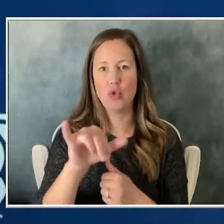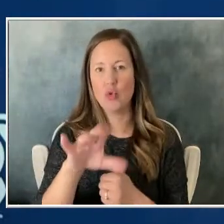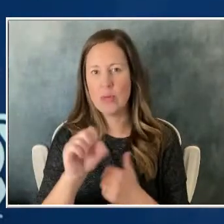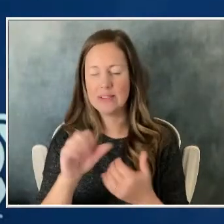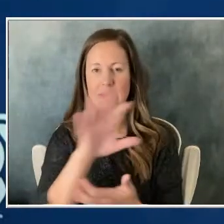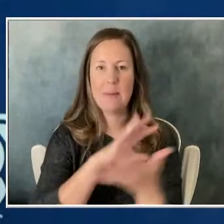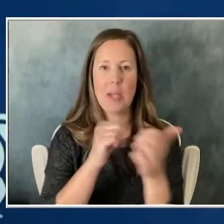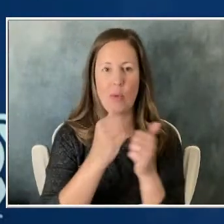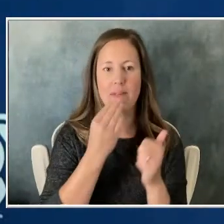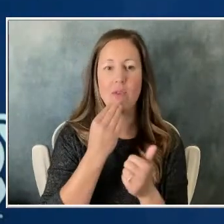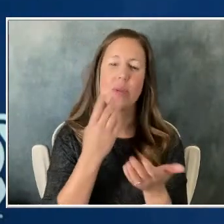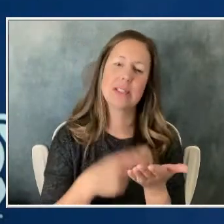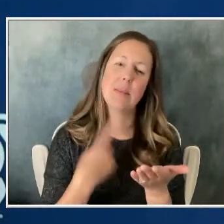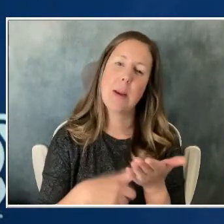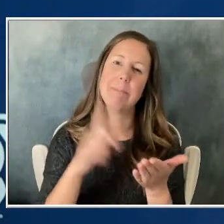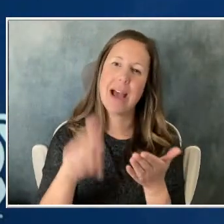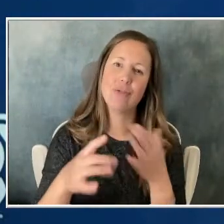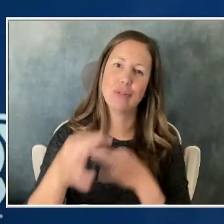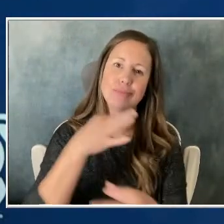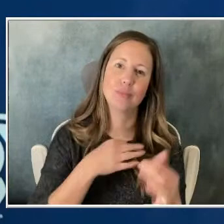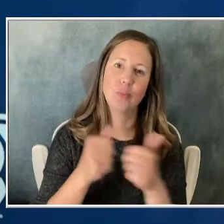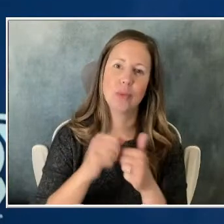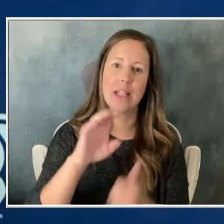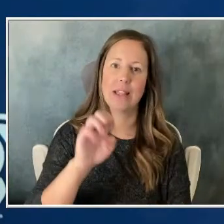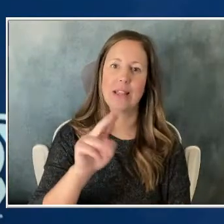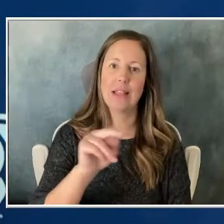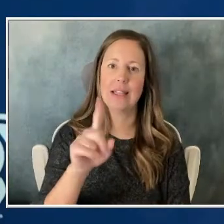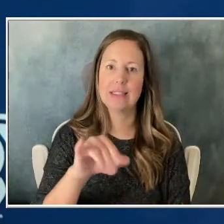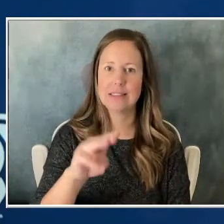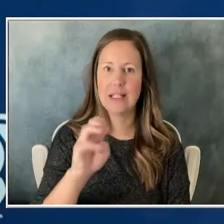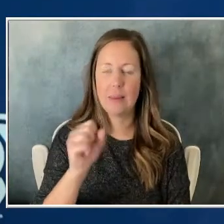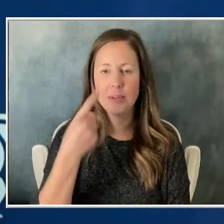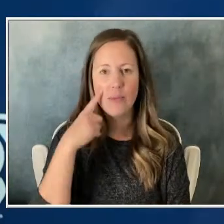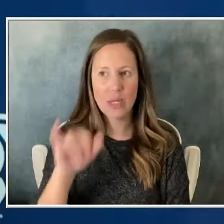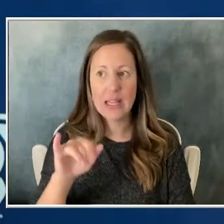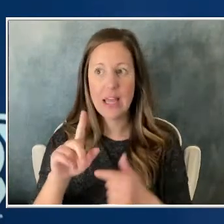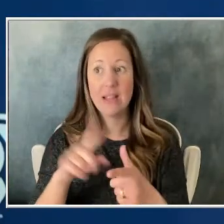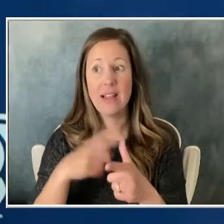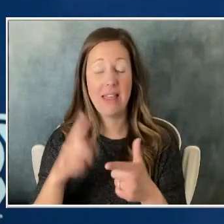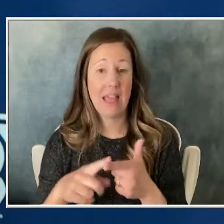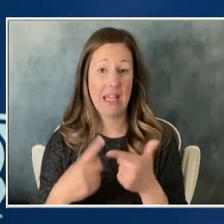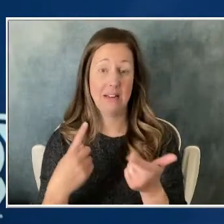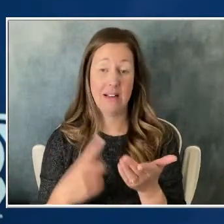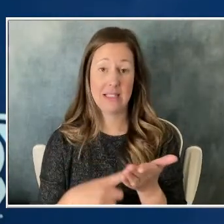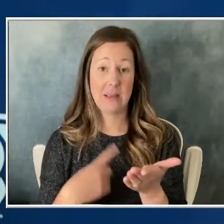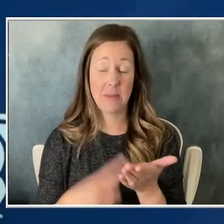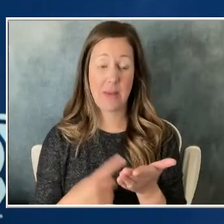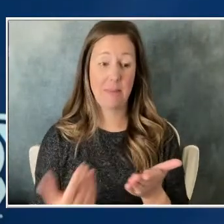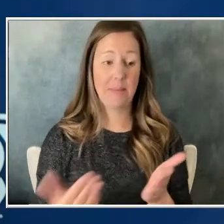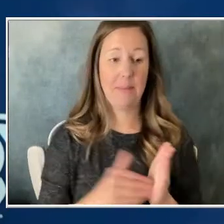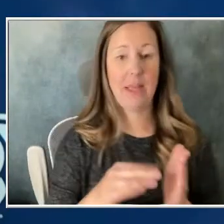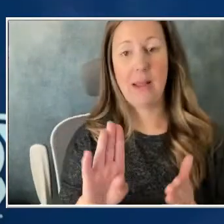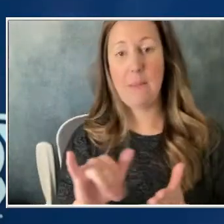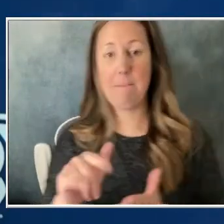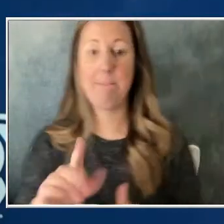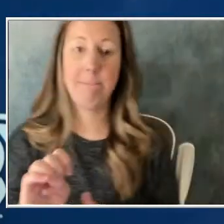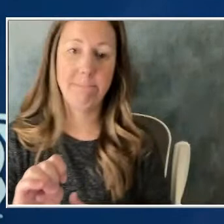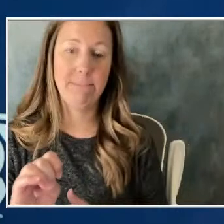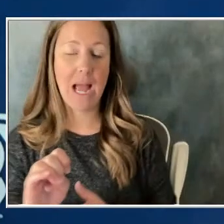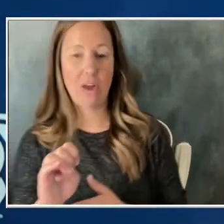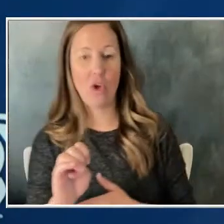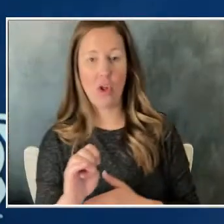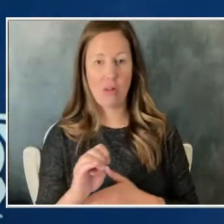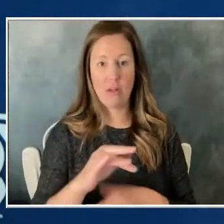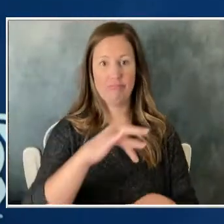pancreatic enzymes. And then there are times that, you know, since again the bile is getting to the food in a